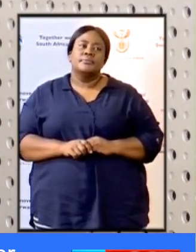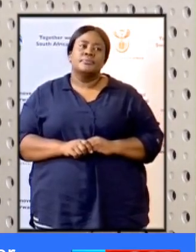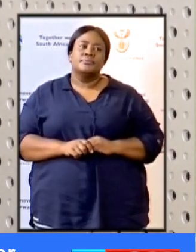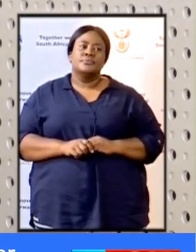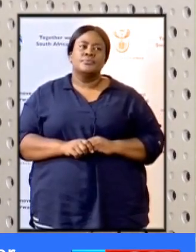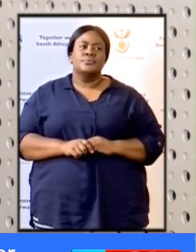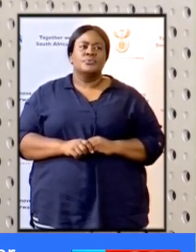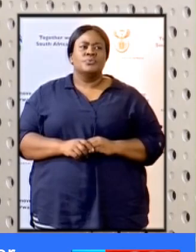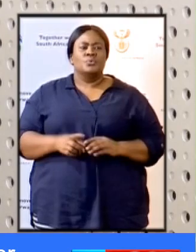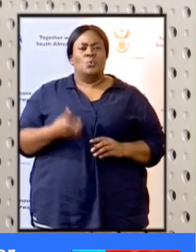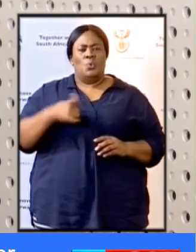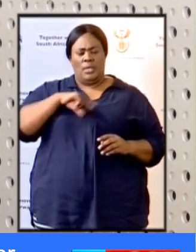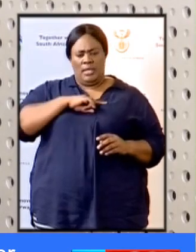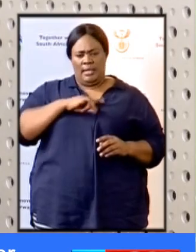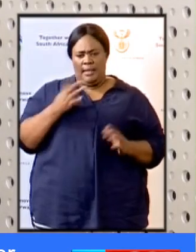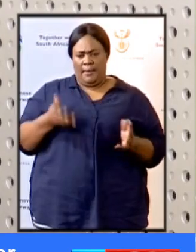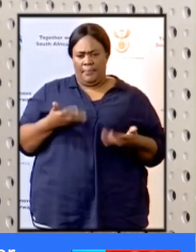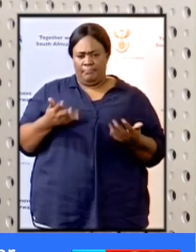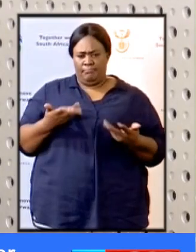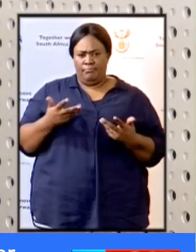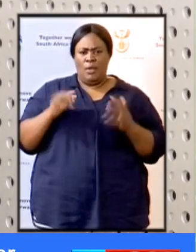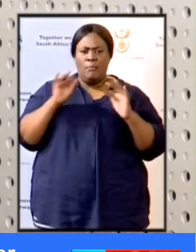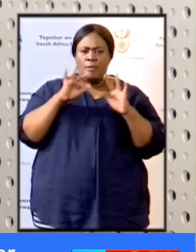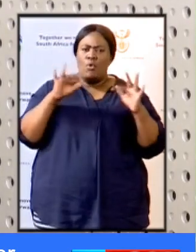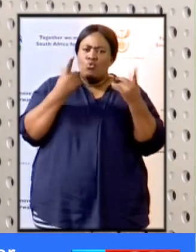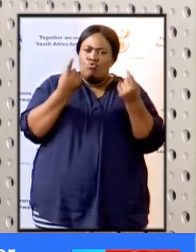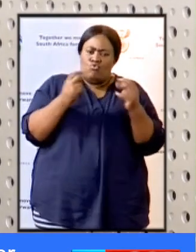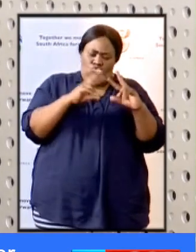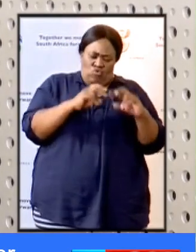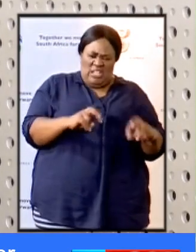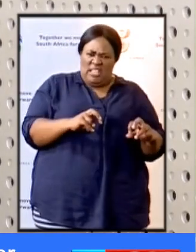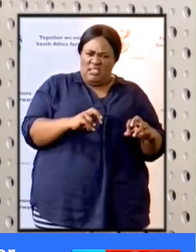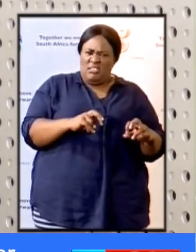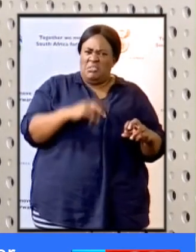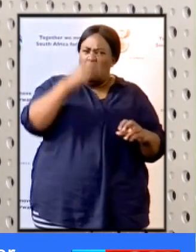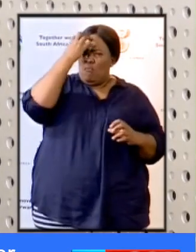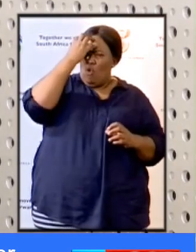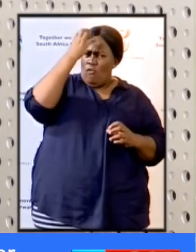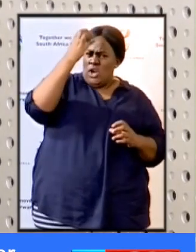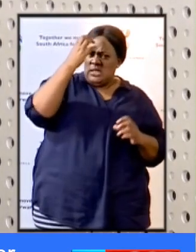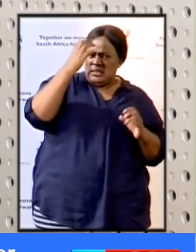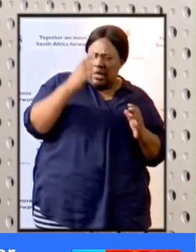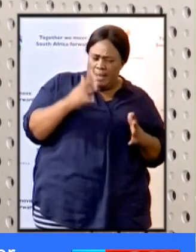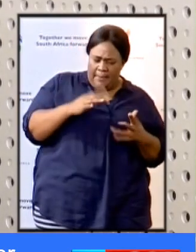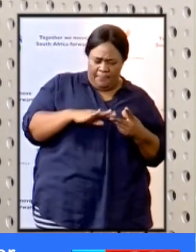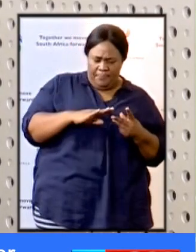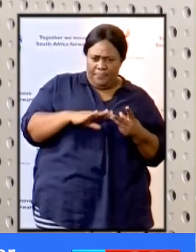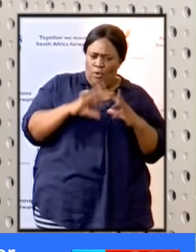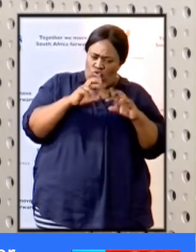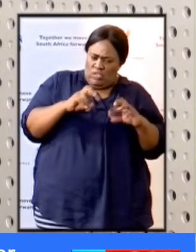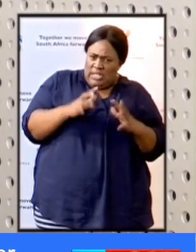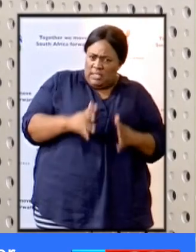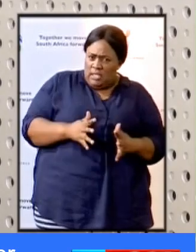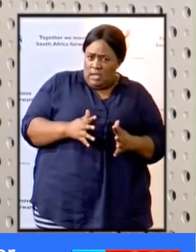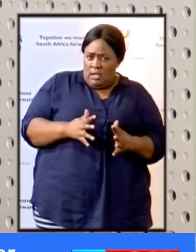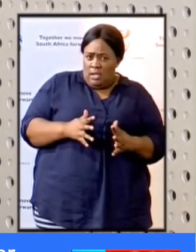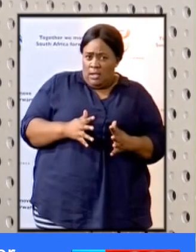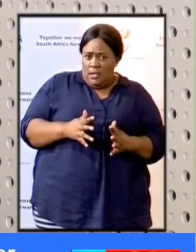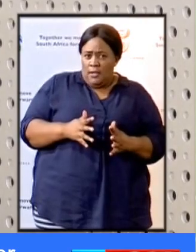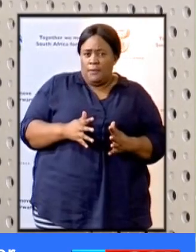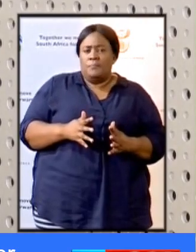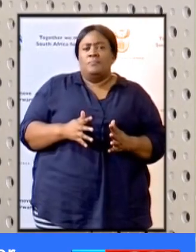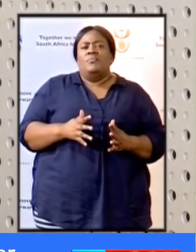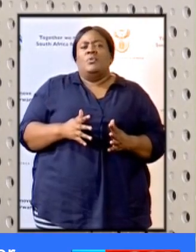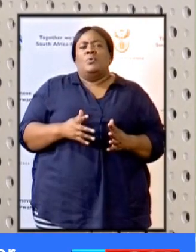going to give exception to people who are doing research, professors, researchers, and so on? Well, if I'm